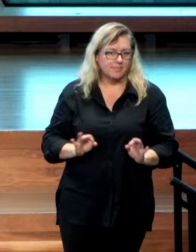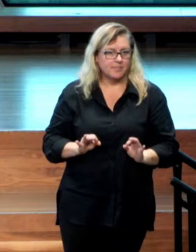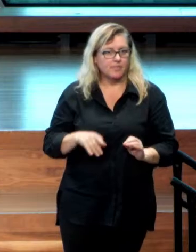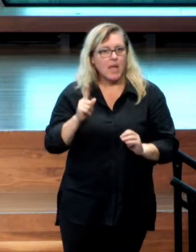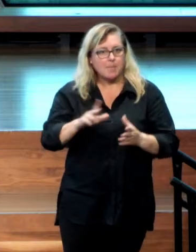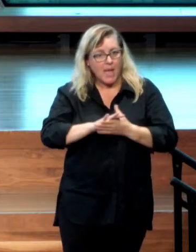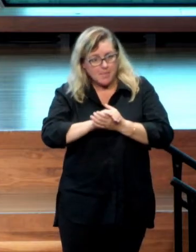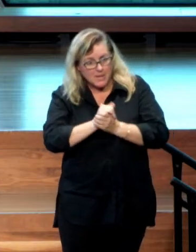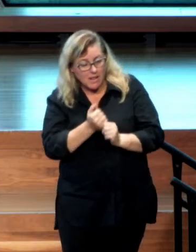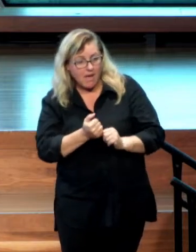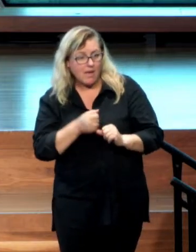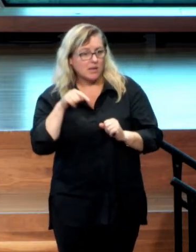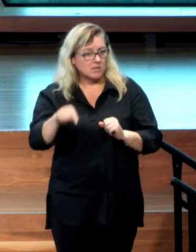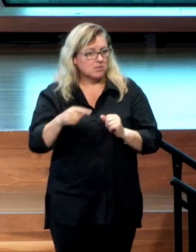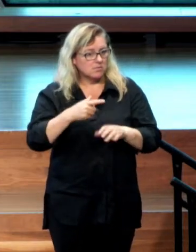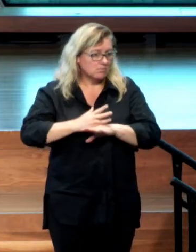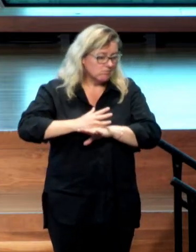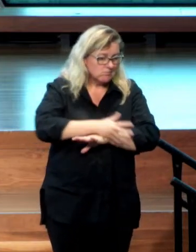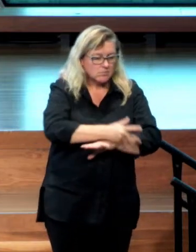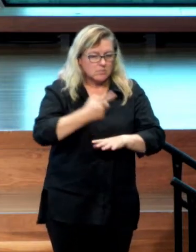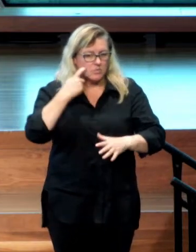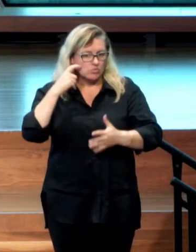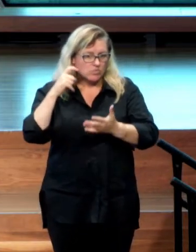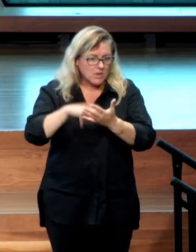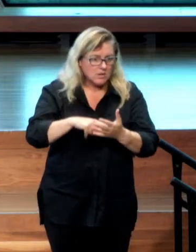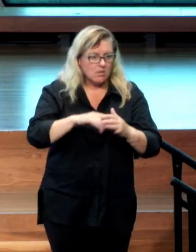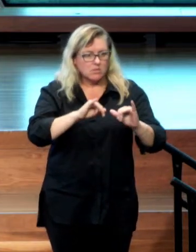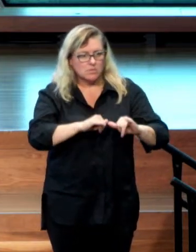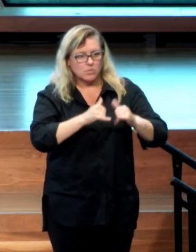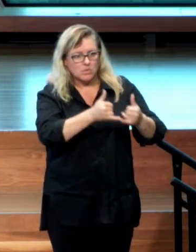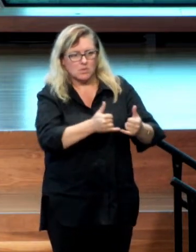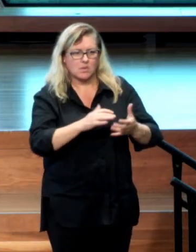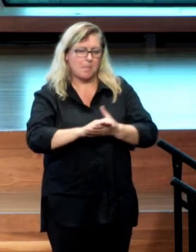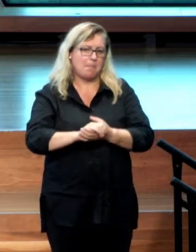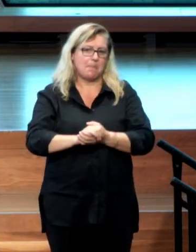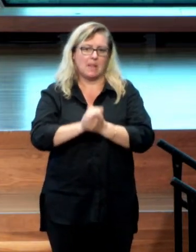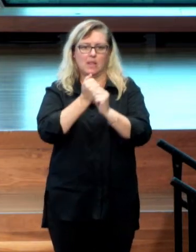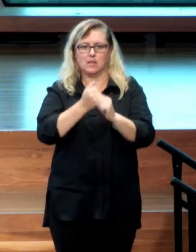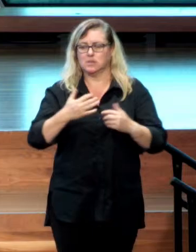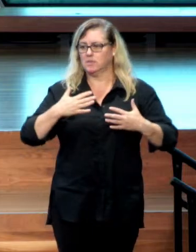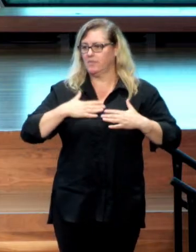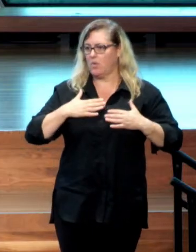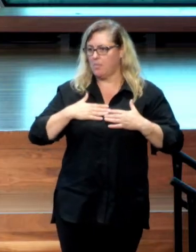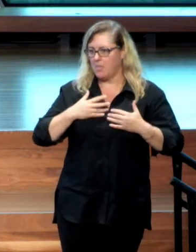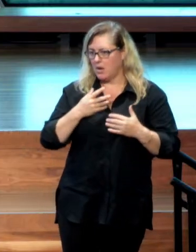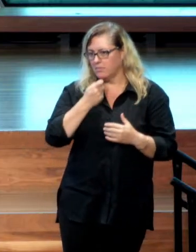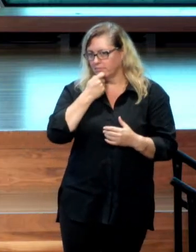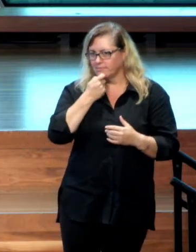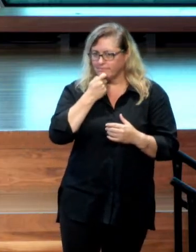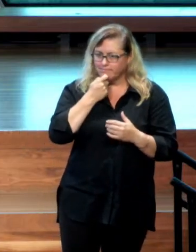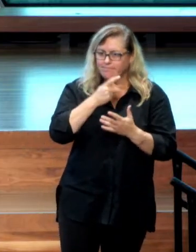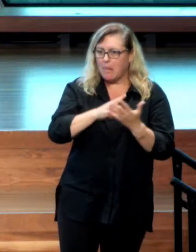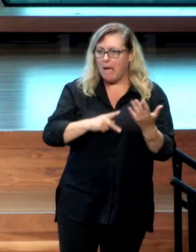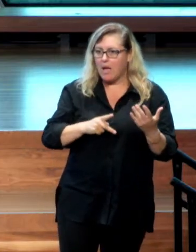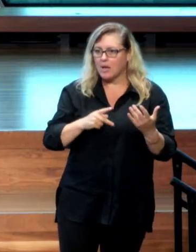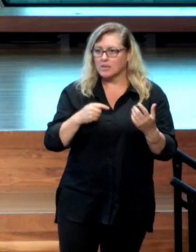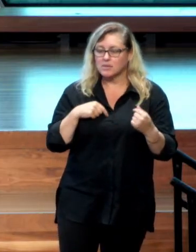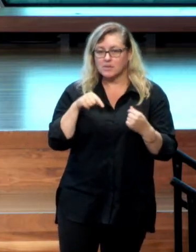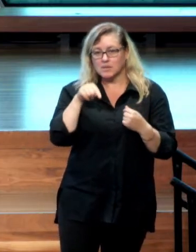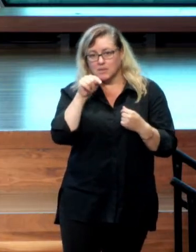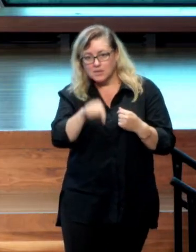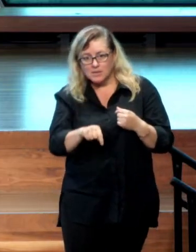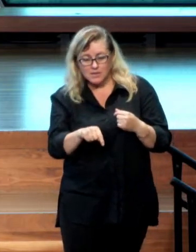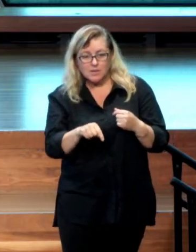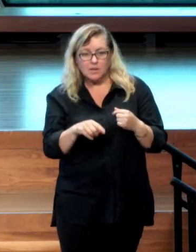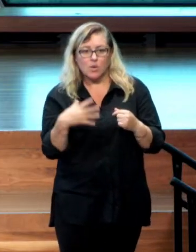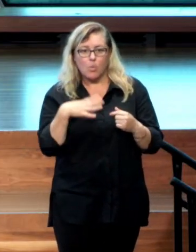work is being recognised and rewarded today, and I'm so pleased to be playing my small part in this. So beyond the writers shortlisted